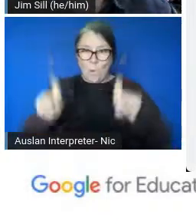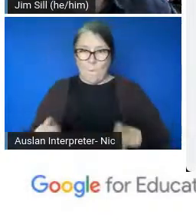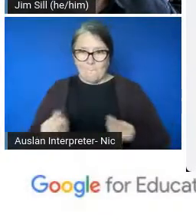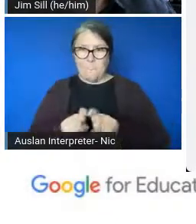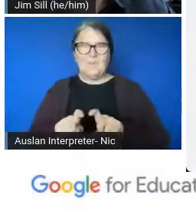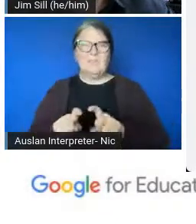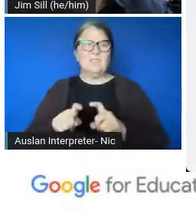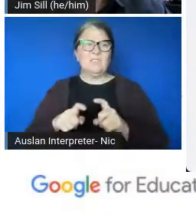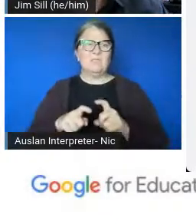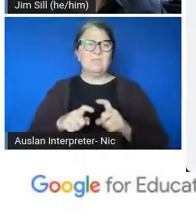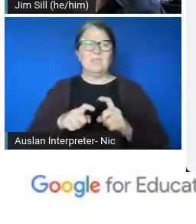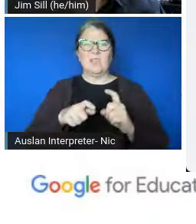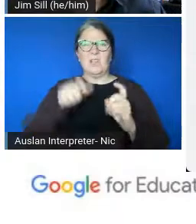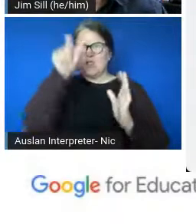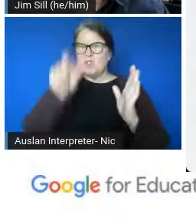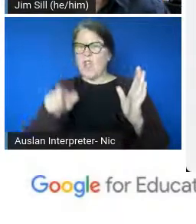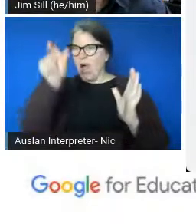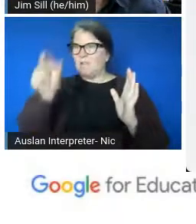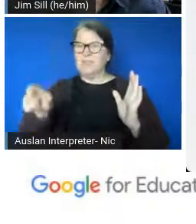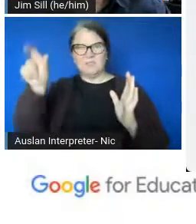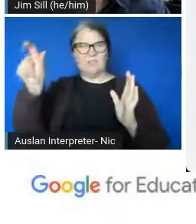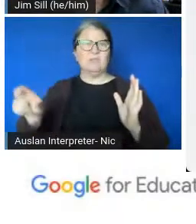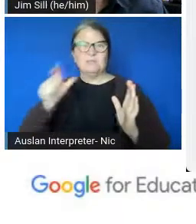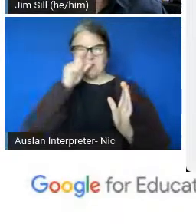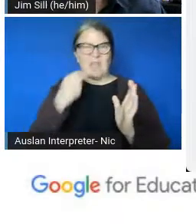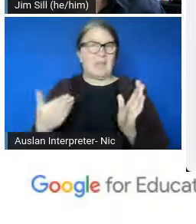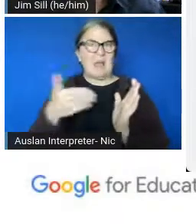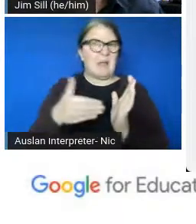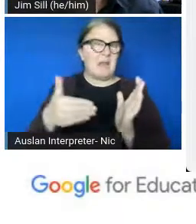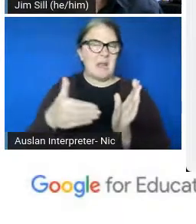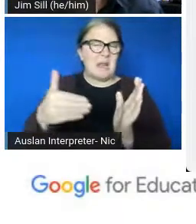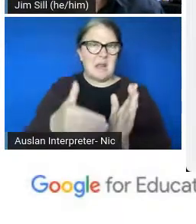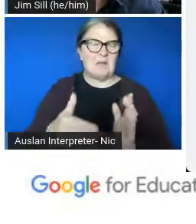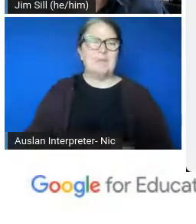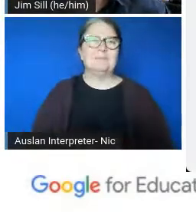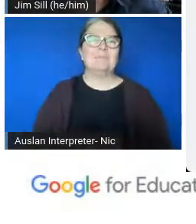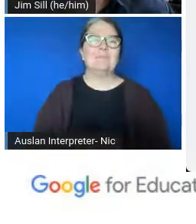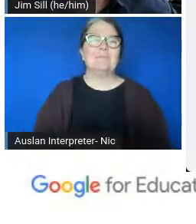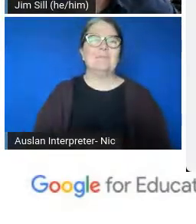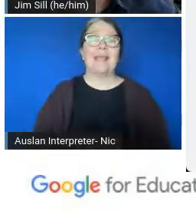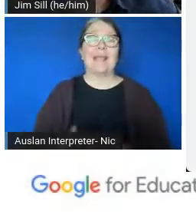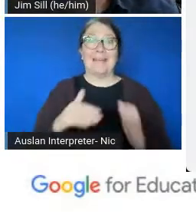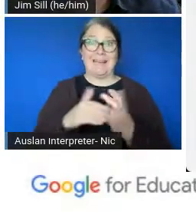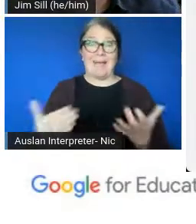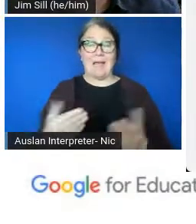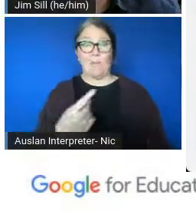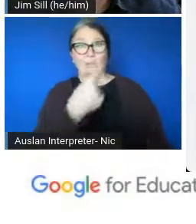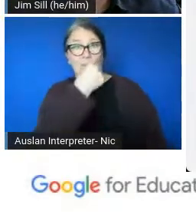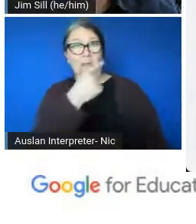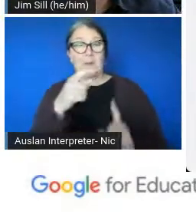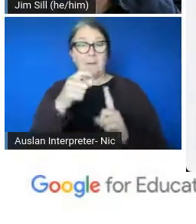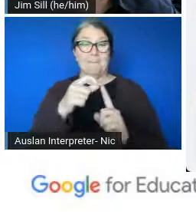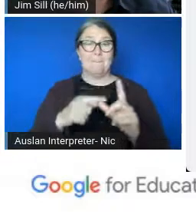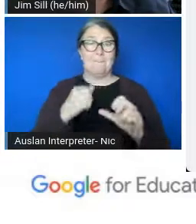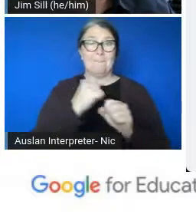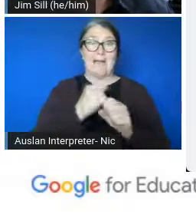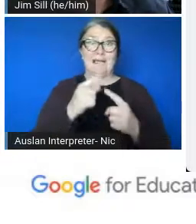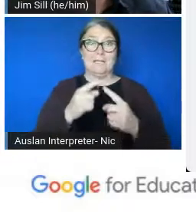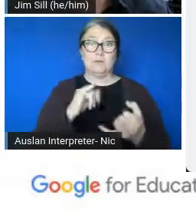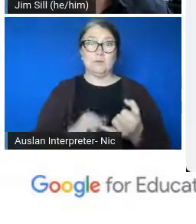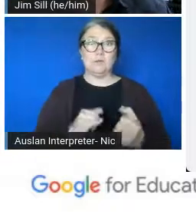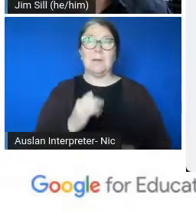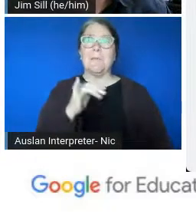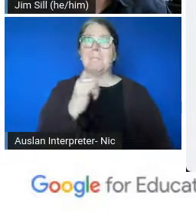need to move on to some other cool tools, here is pages. So if you want to have more than one page, if your students might